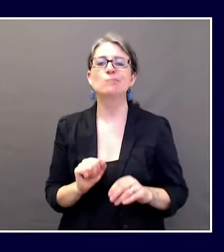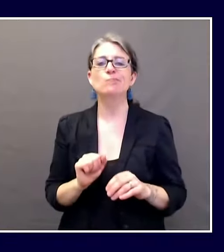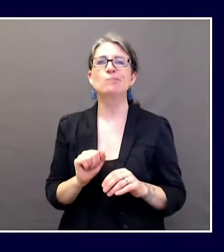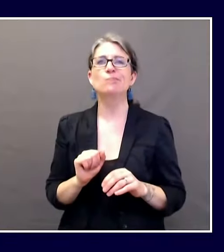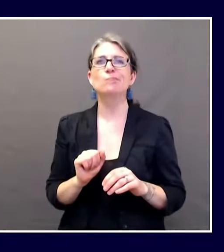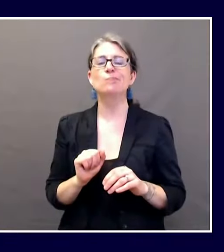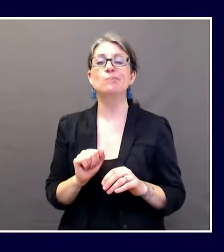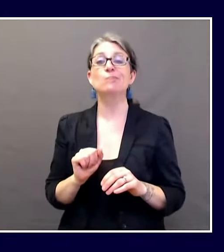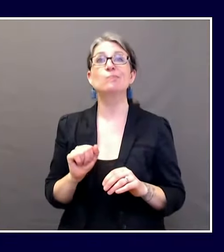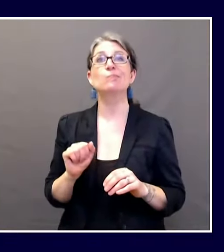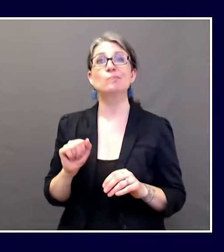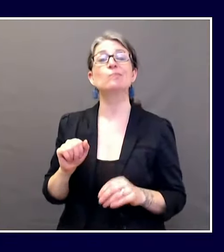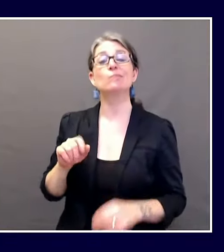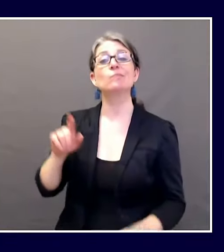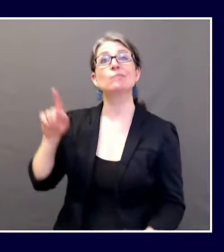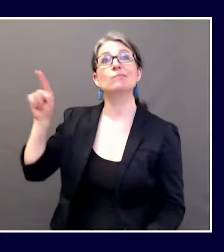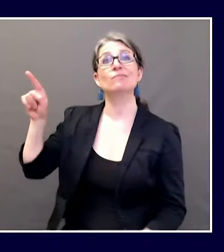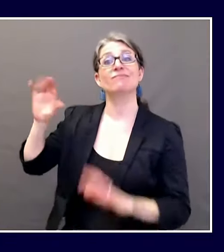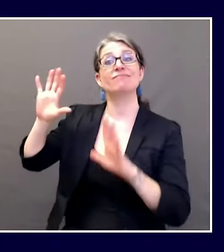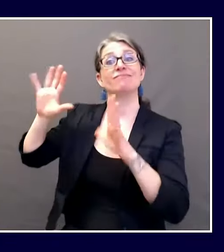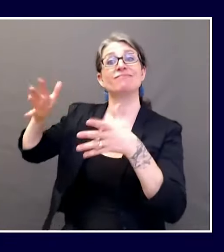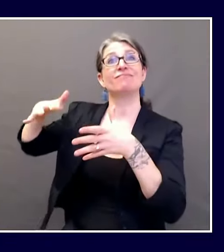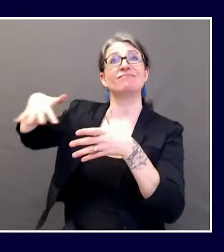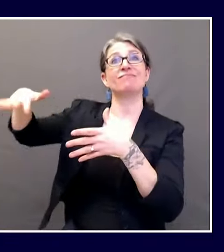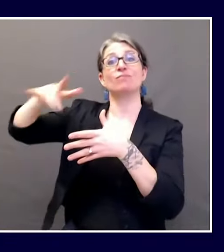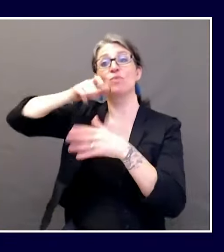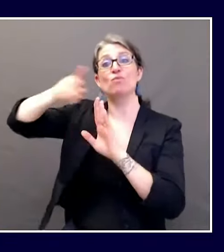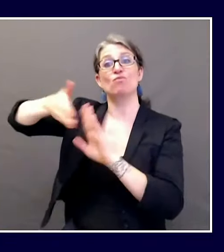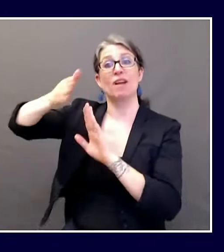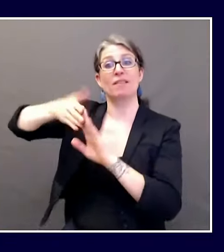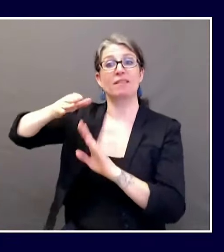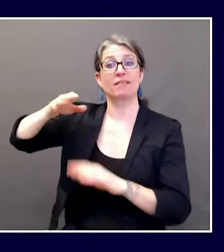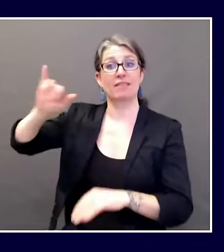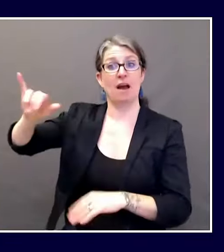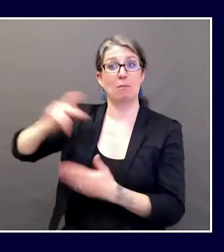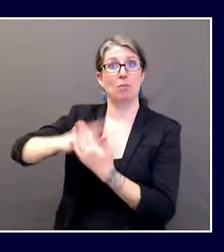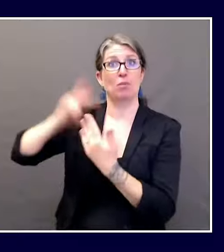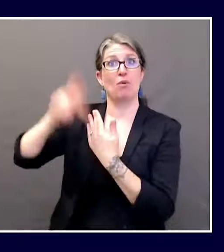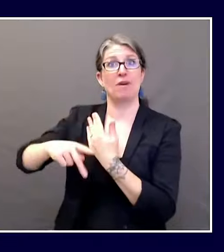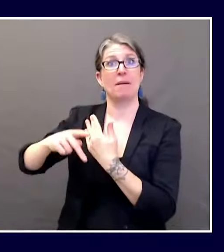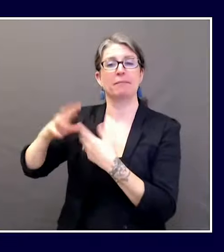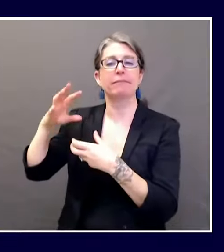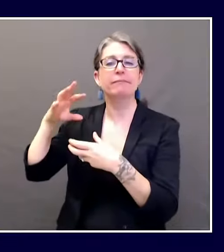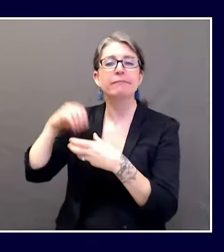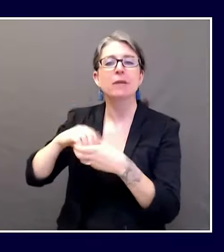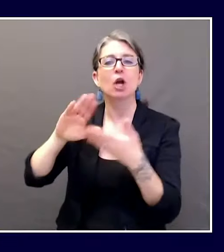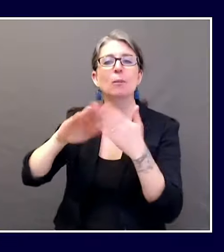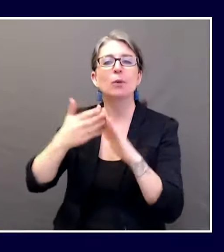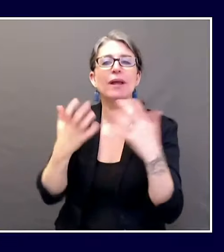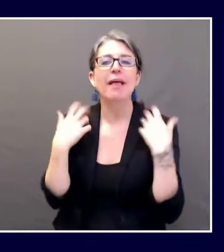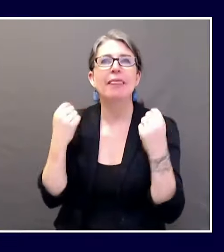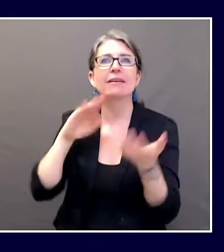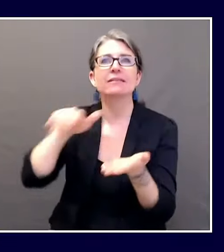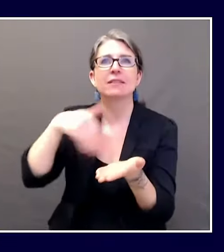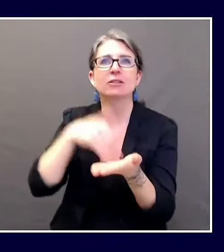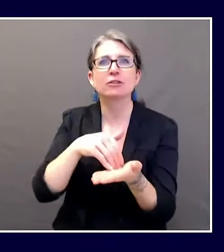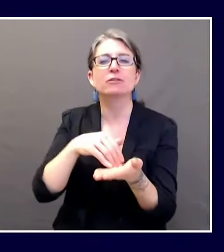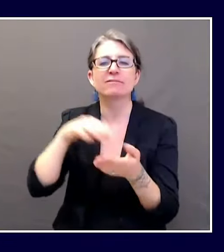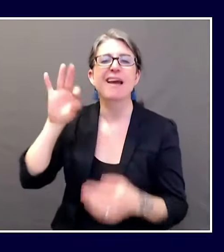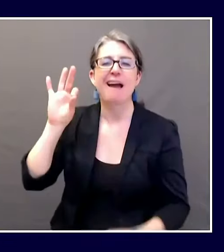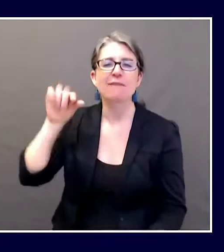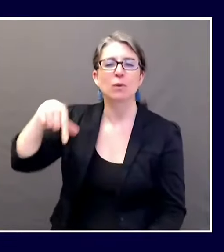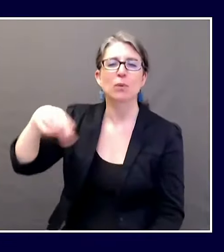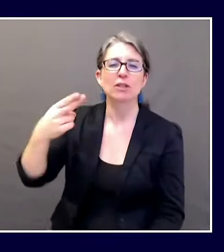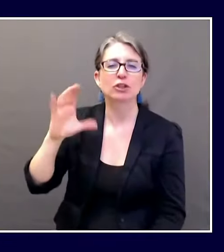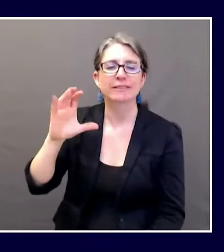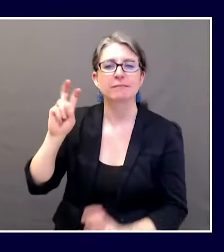this aspect of the program, the Community Health Center FQHC element. And I asked them some of the same questions, Joe. I asked them a